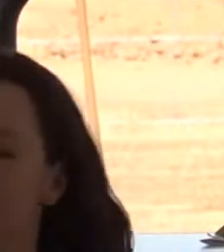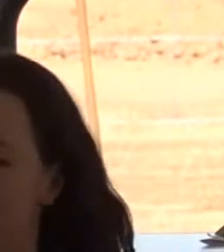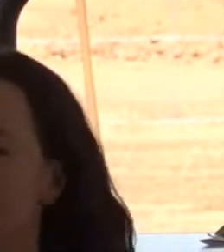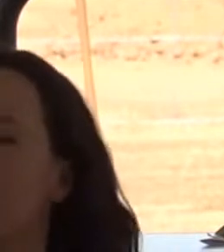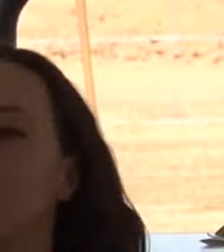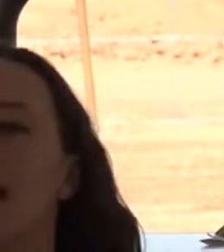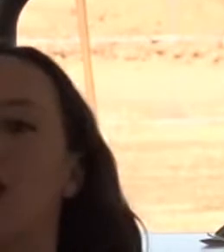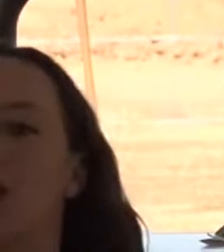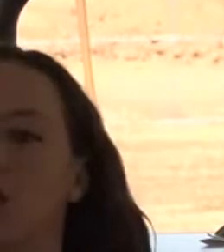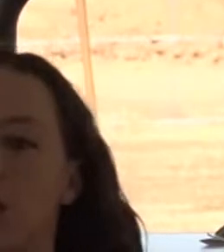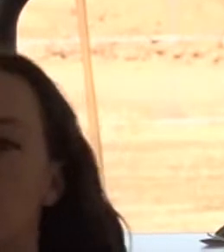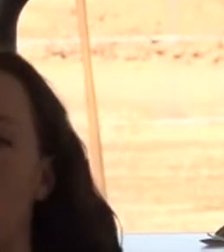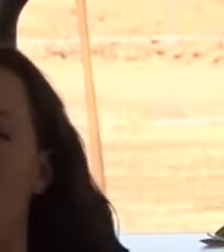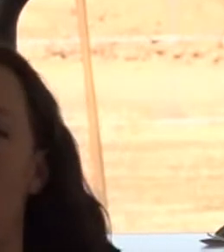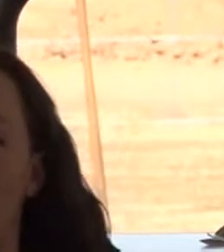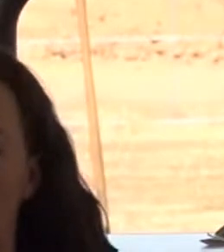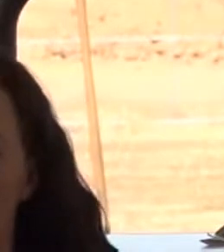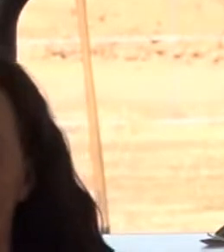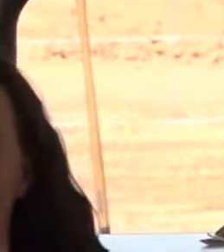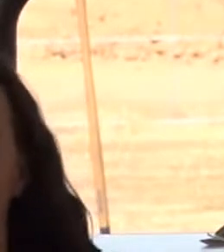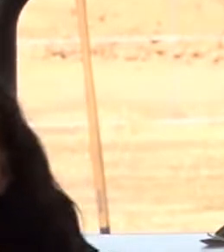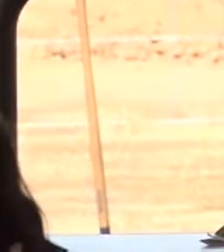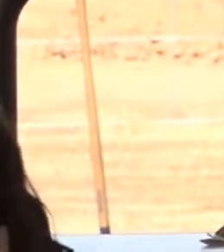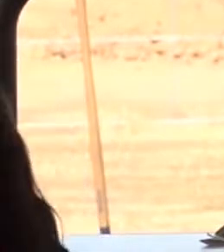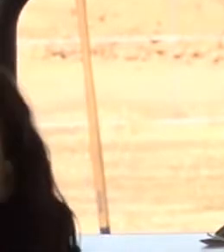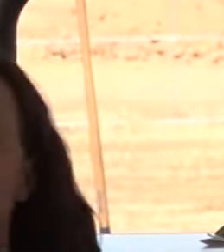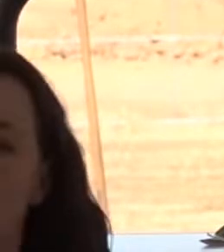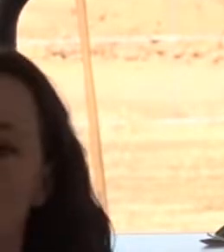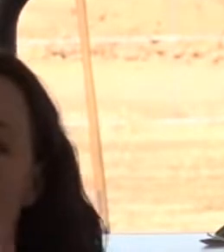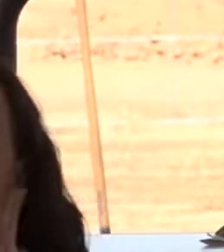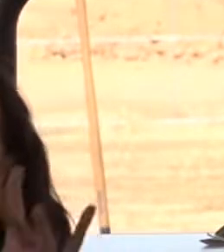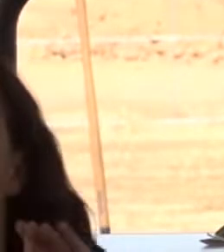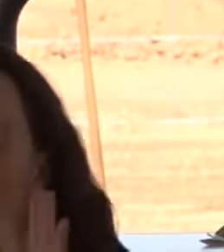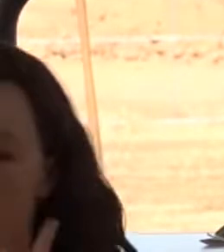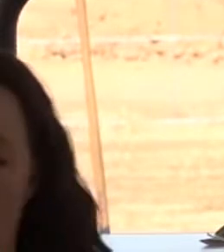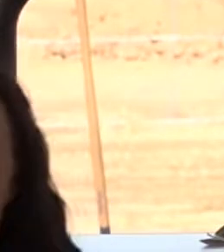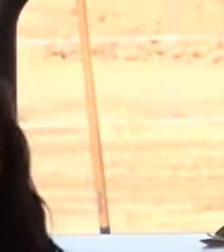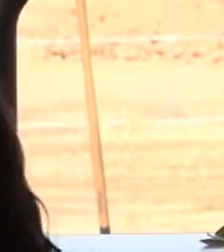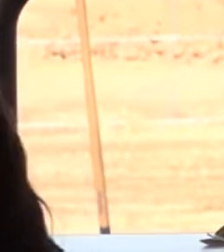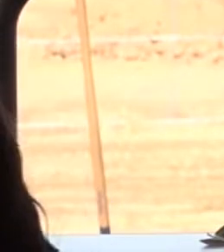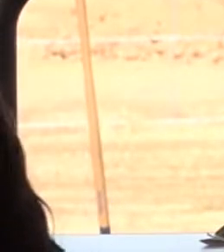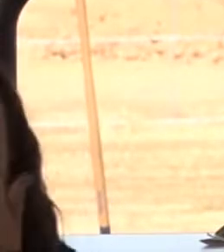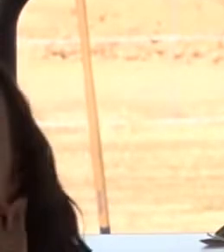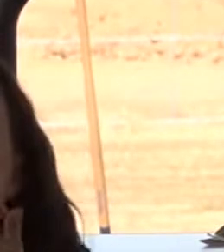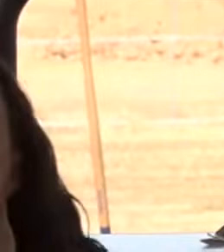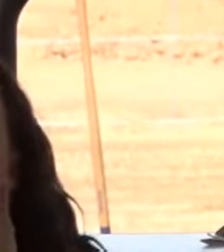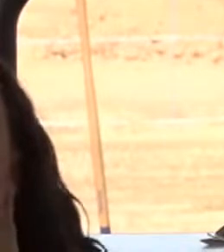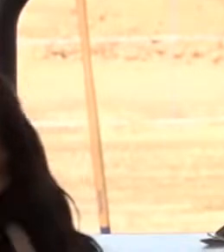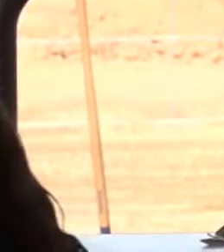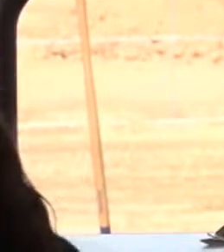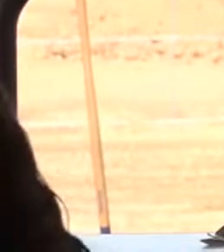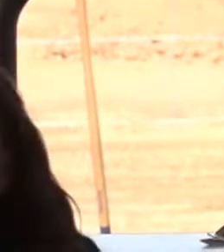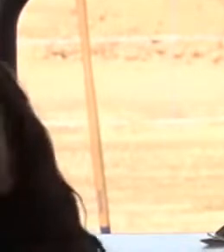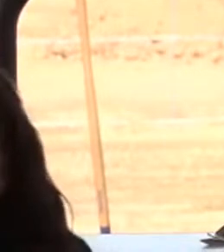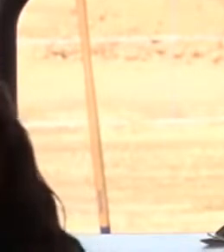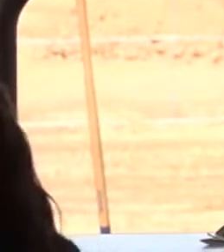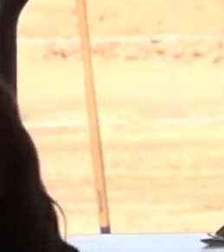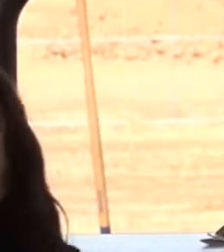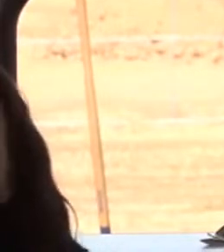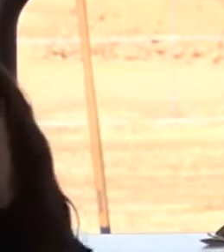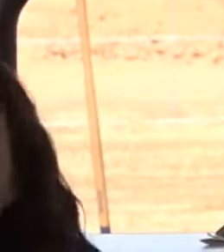And we're adding a digital music studio, which will include the most modern technology in Central